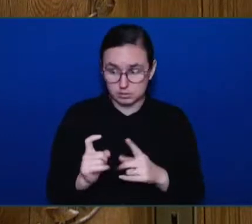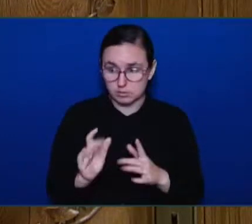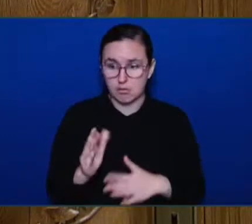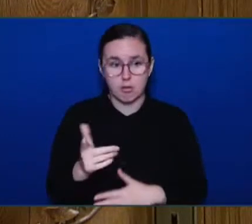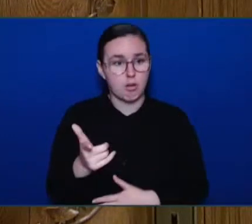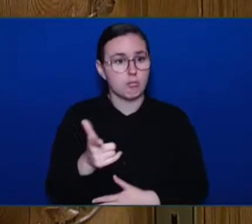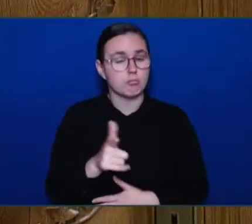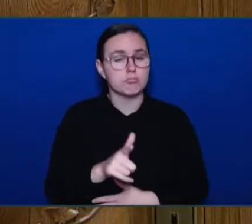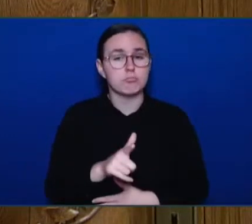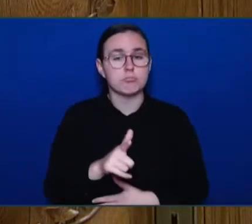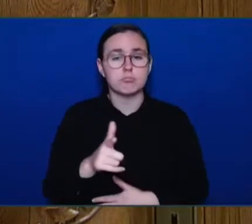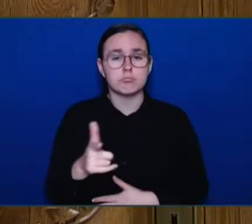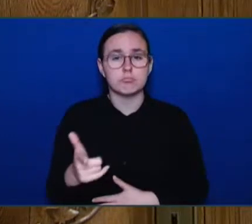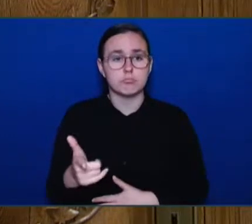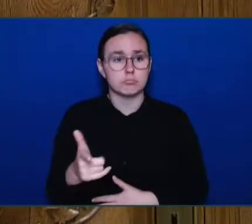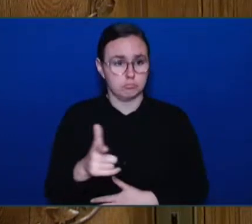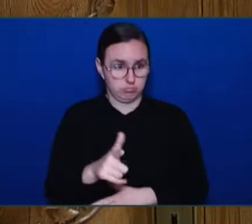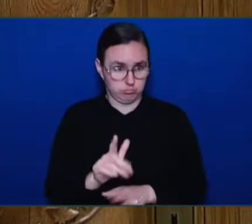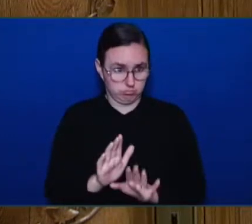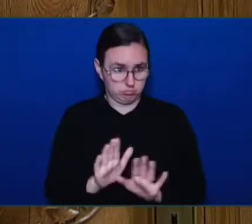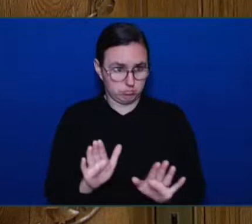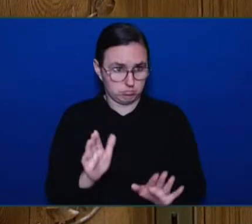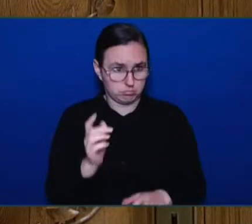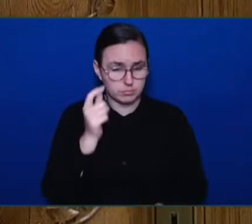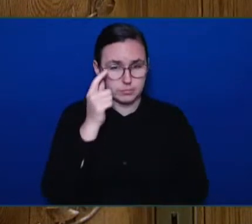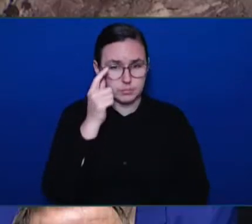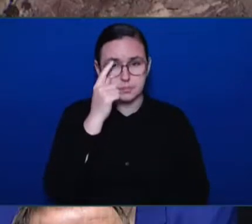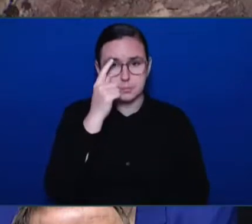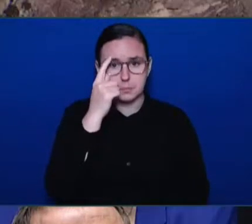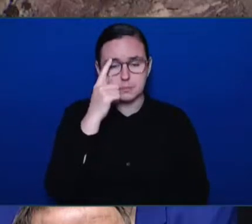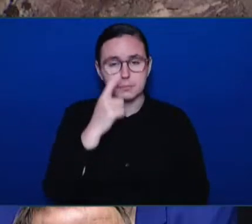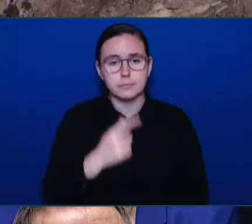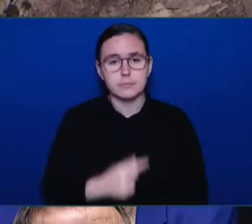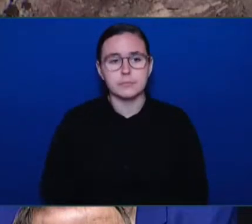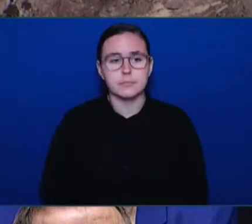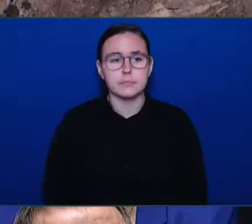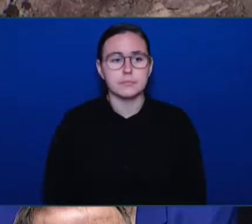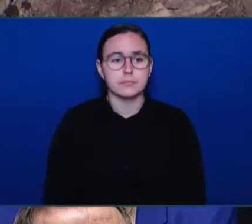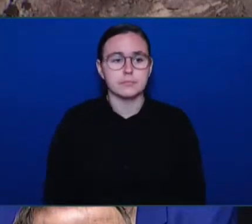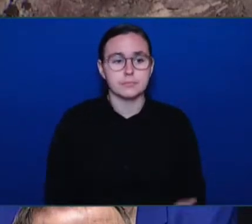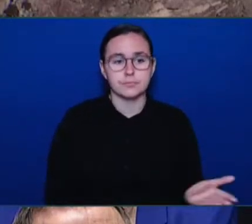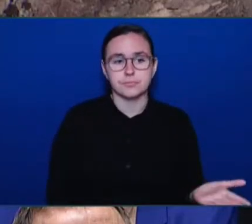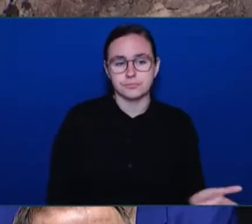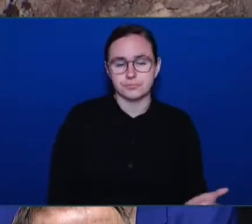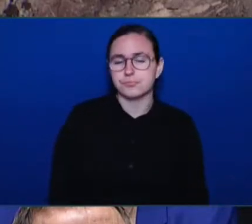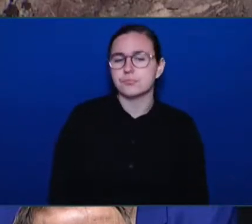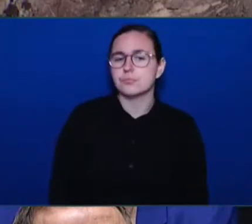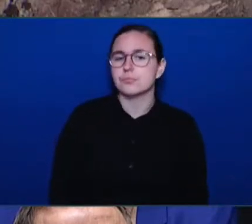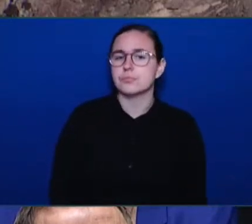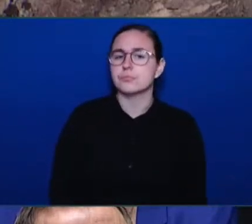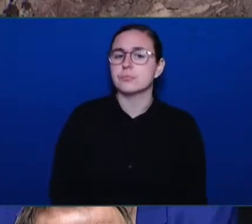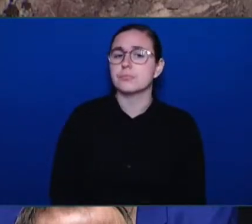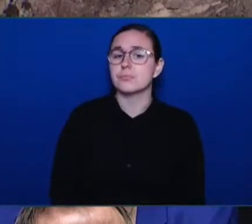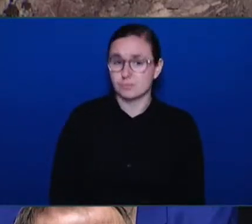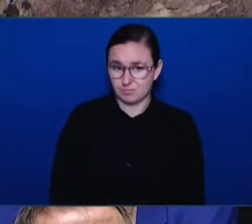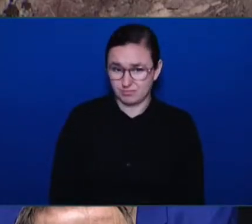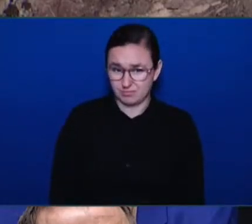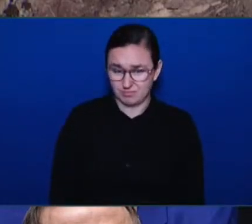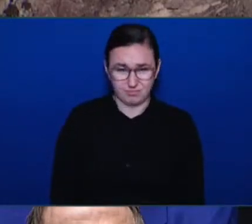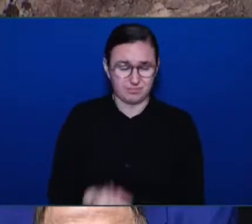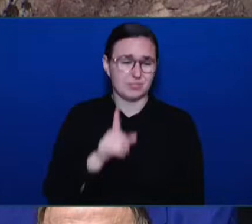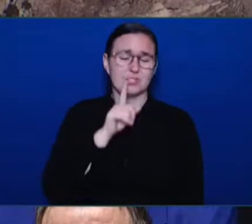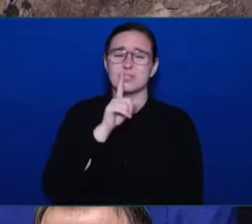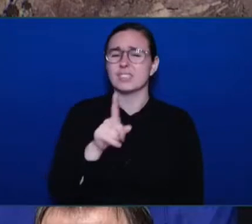thank you very much. And the conversation is not about the job that actually nurses and physicians